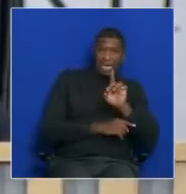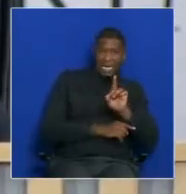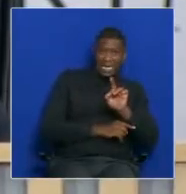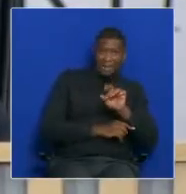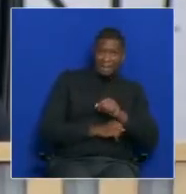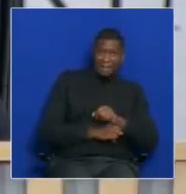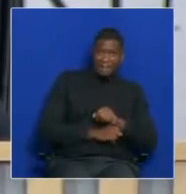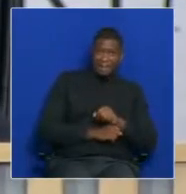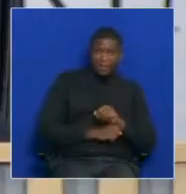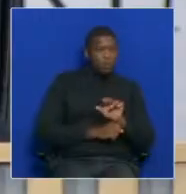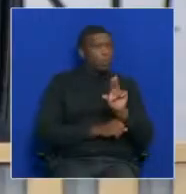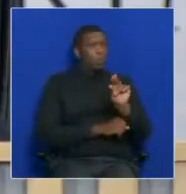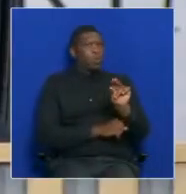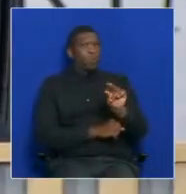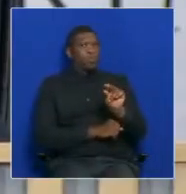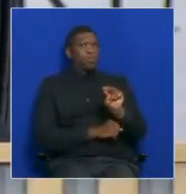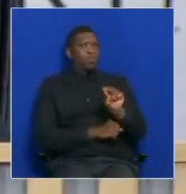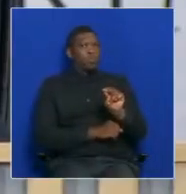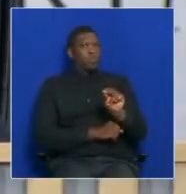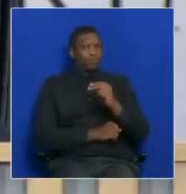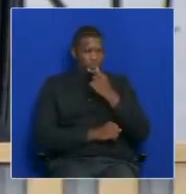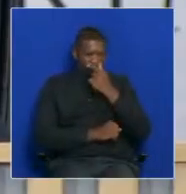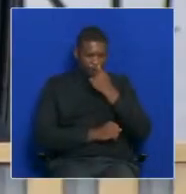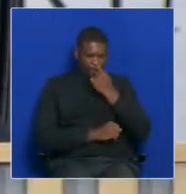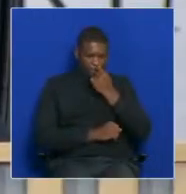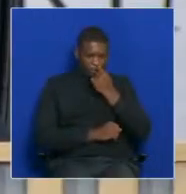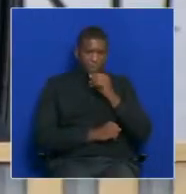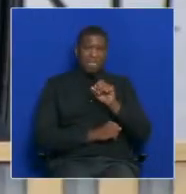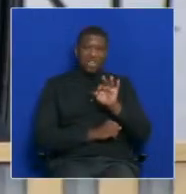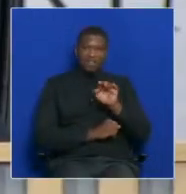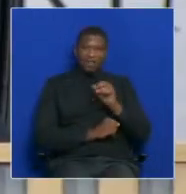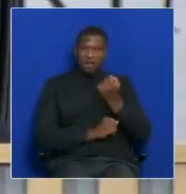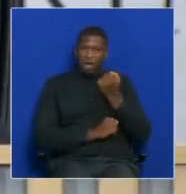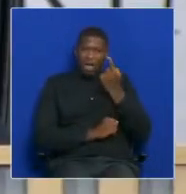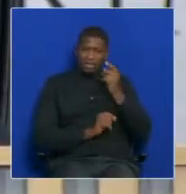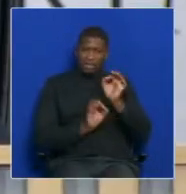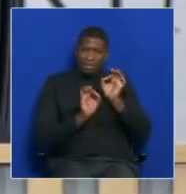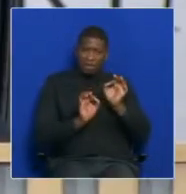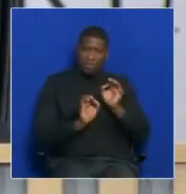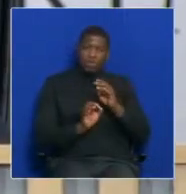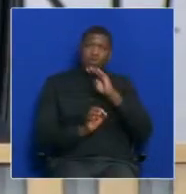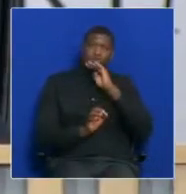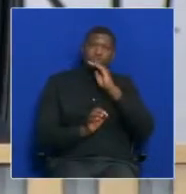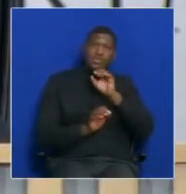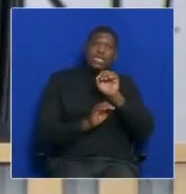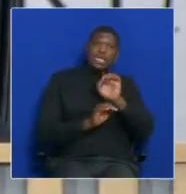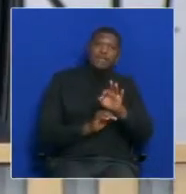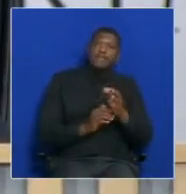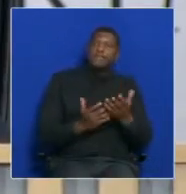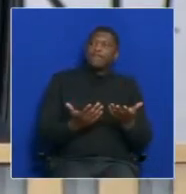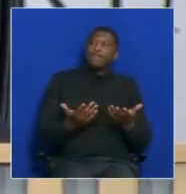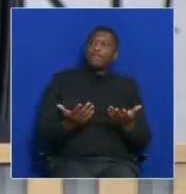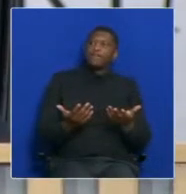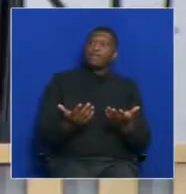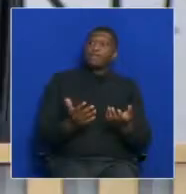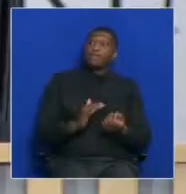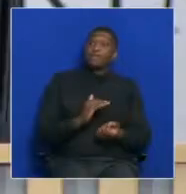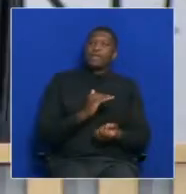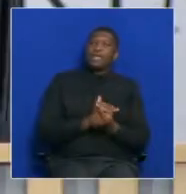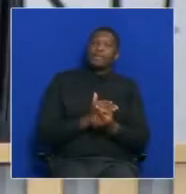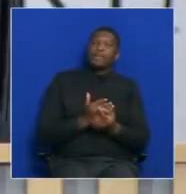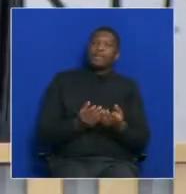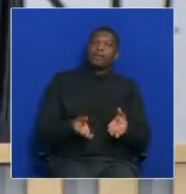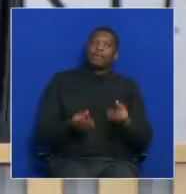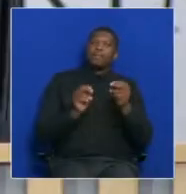No. If I understand you well, you mean if there is an issue about